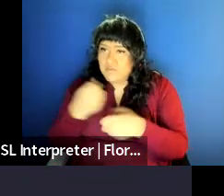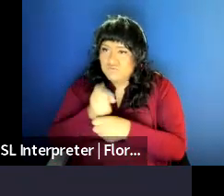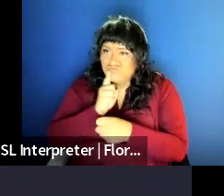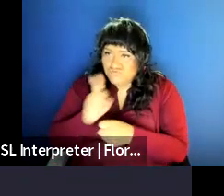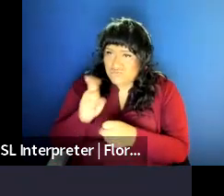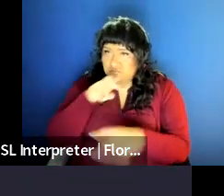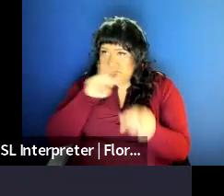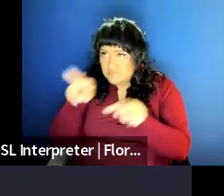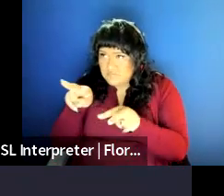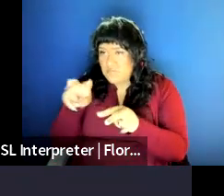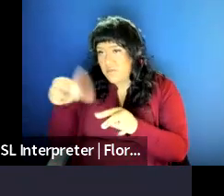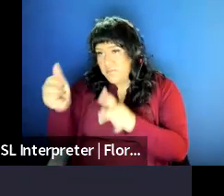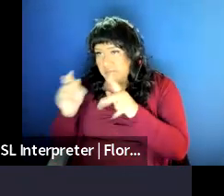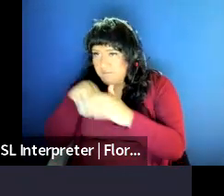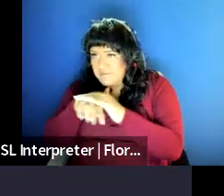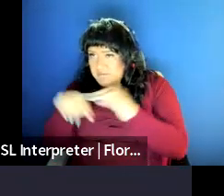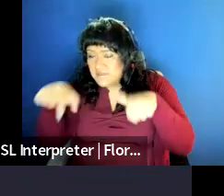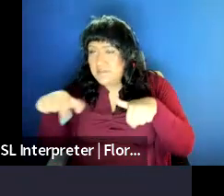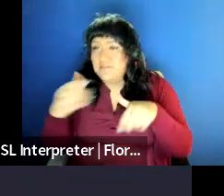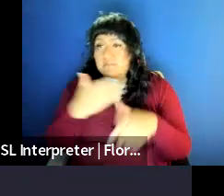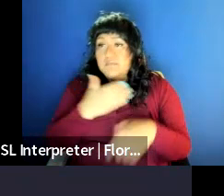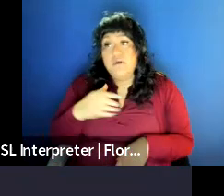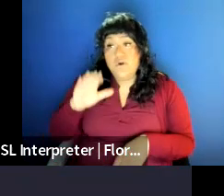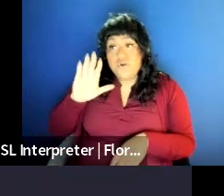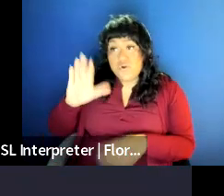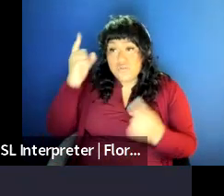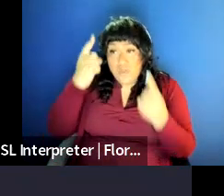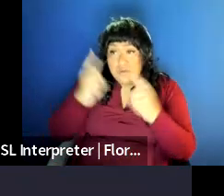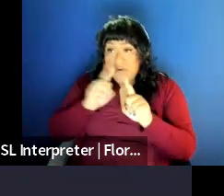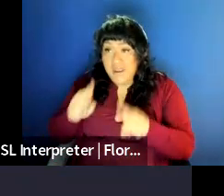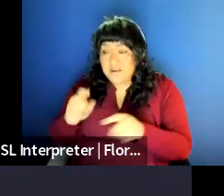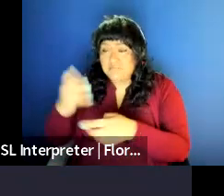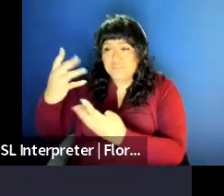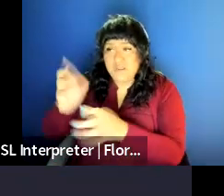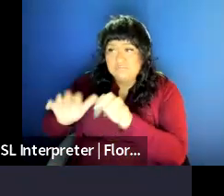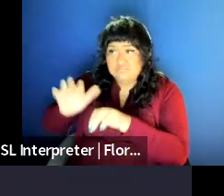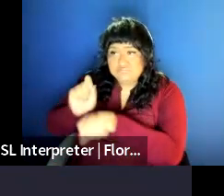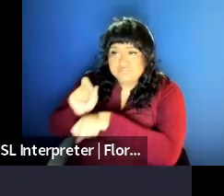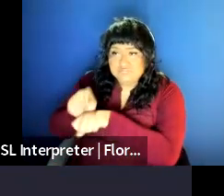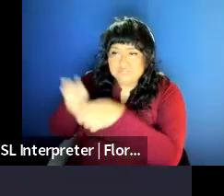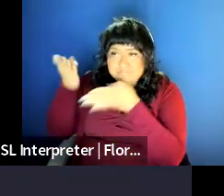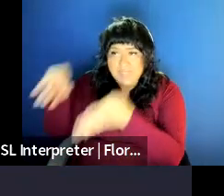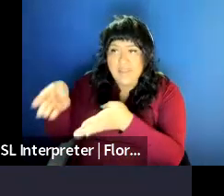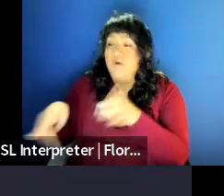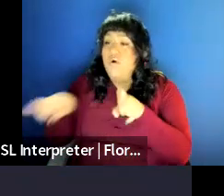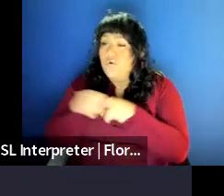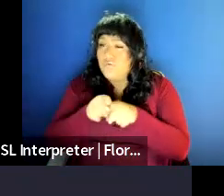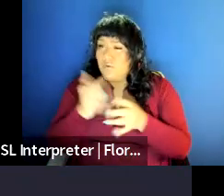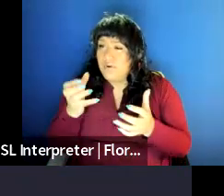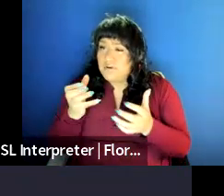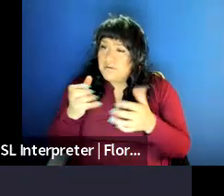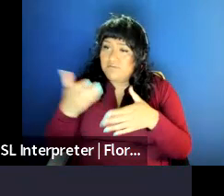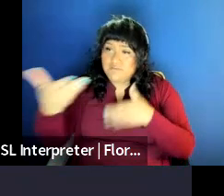in the chat. Please feel free to use the space to share your thoughts and reactions. And want to name that we invite you to share your questions